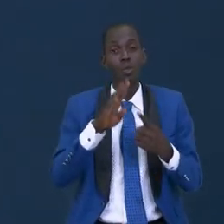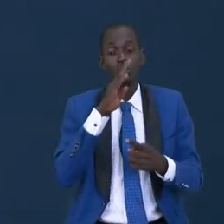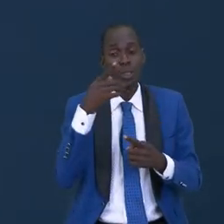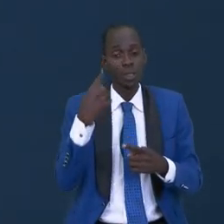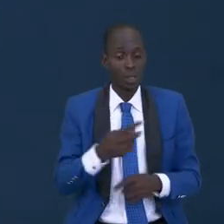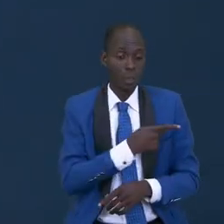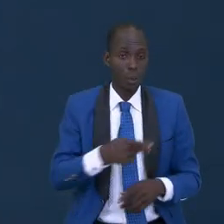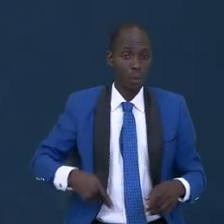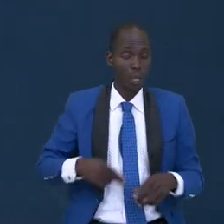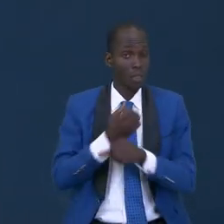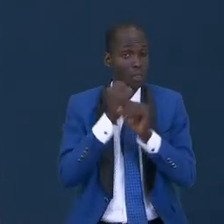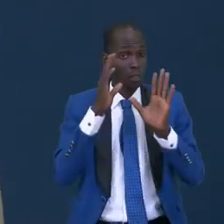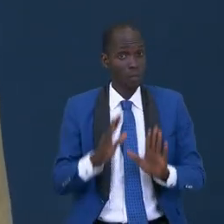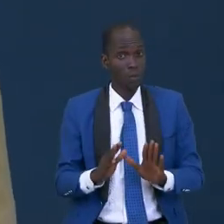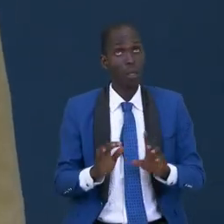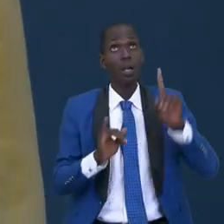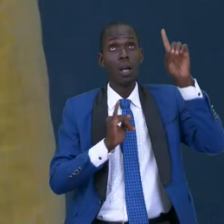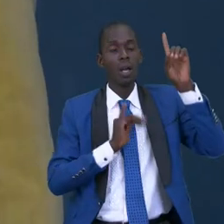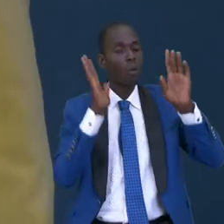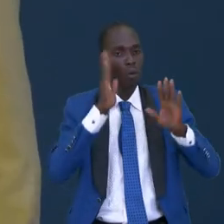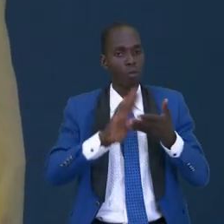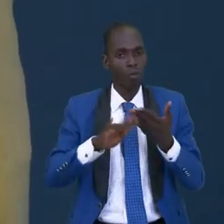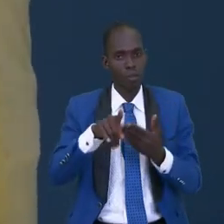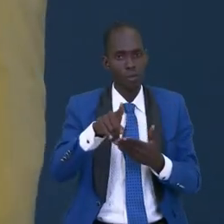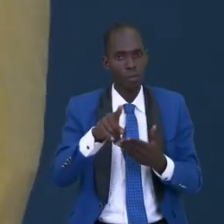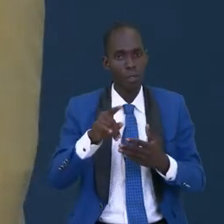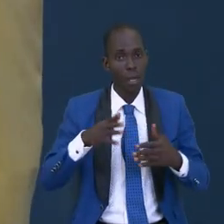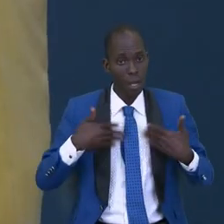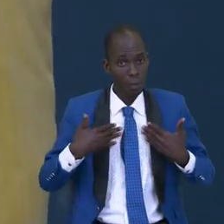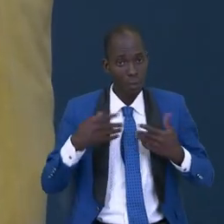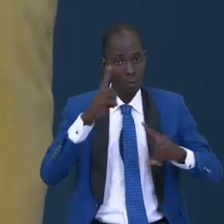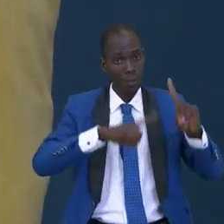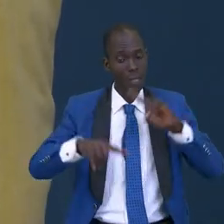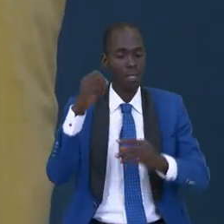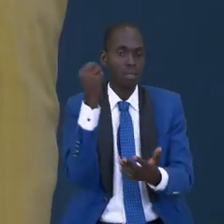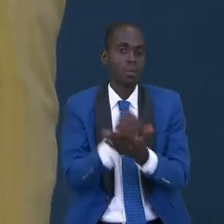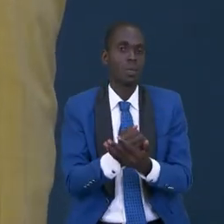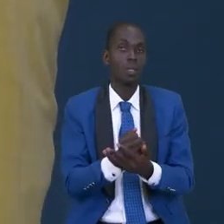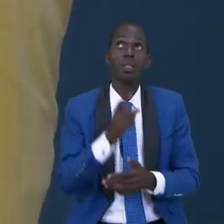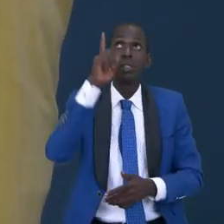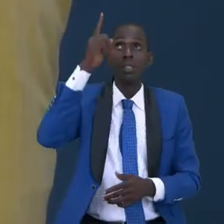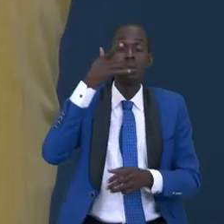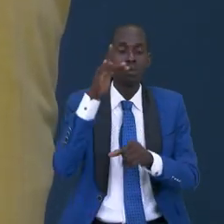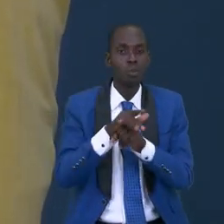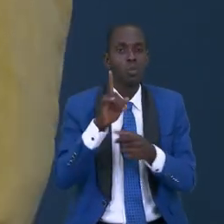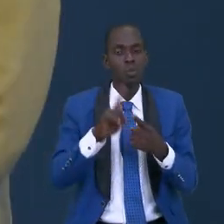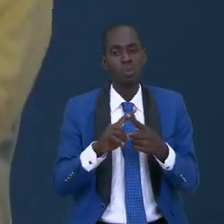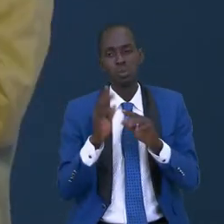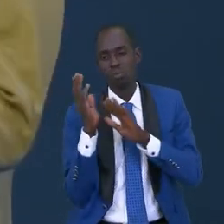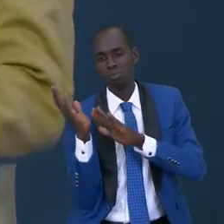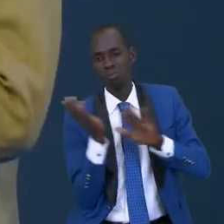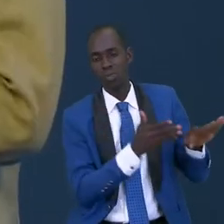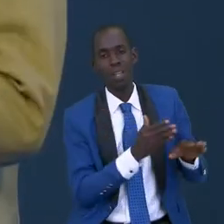to forgive you. Say amen. I'm going to overlook everything that